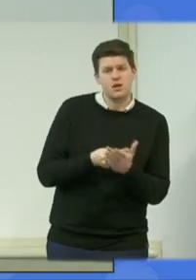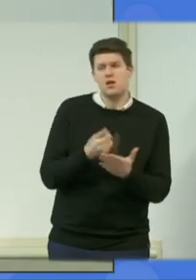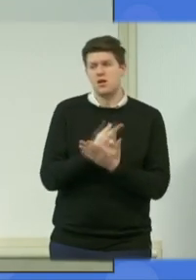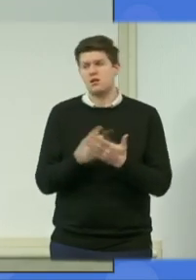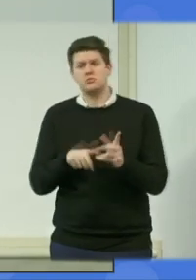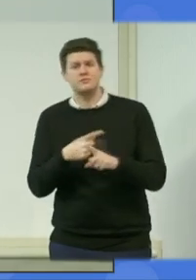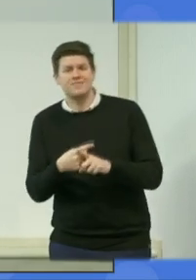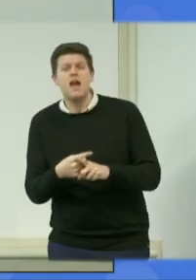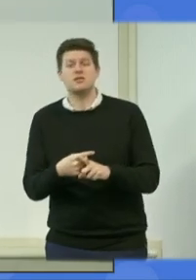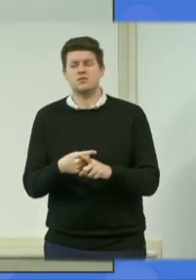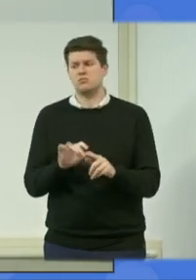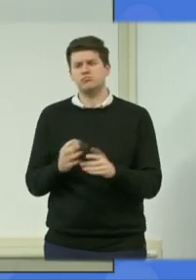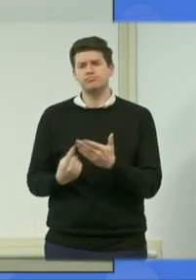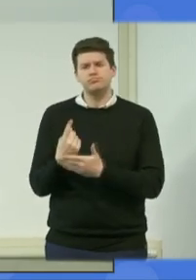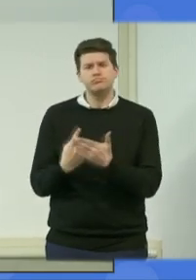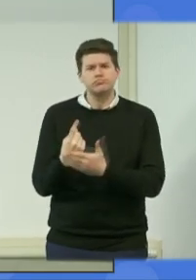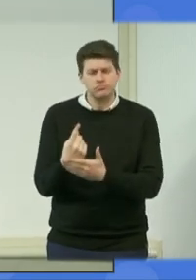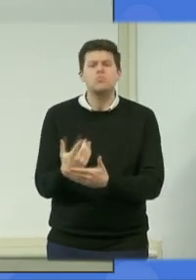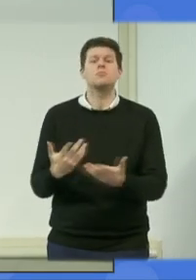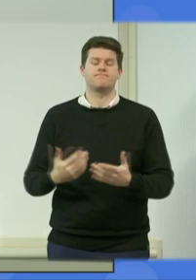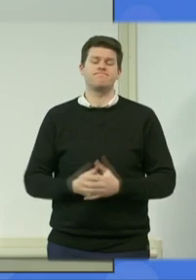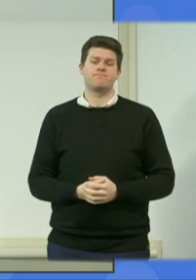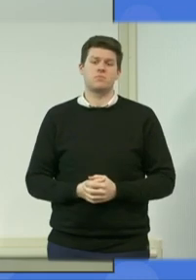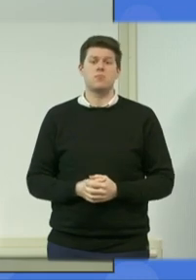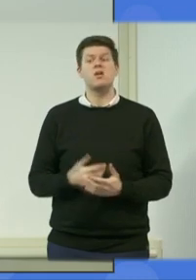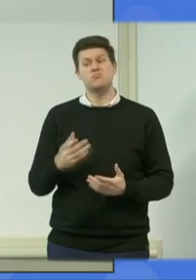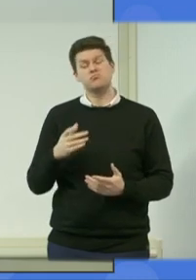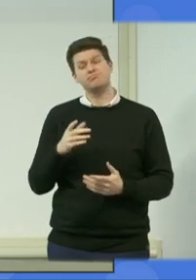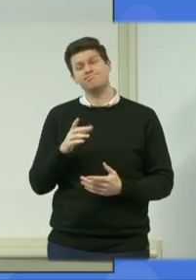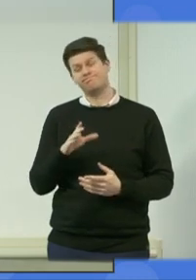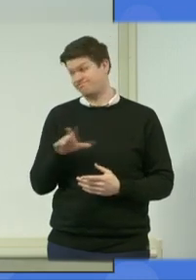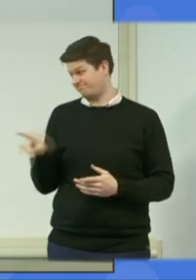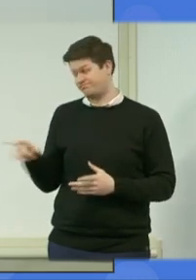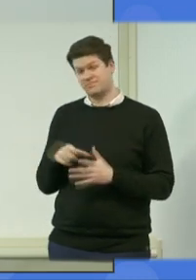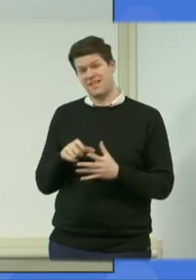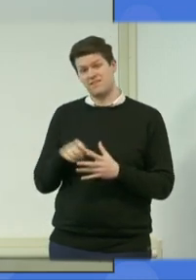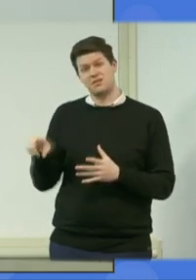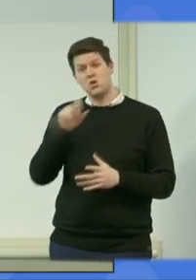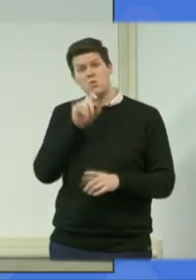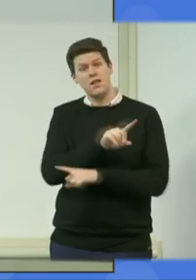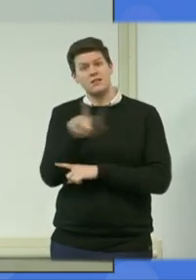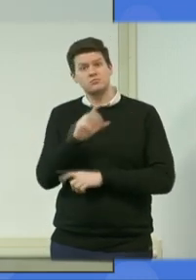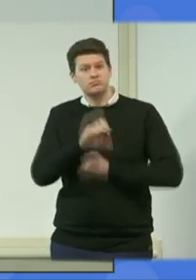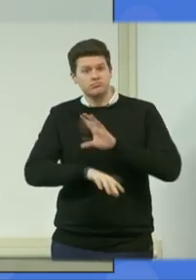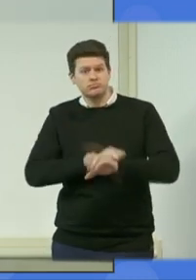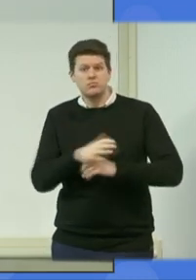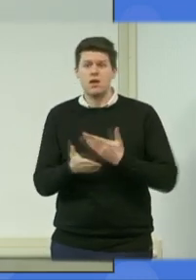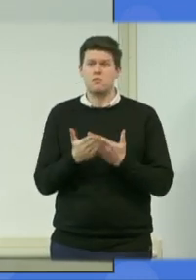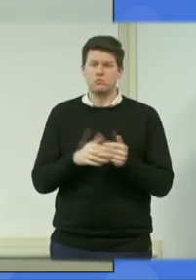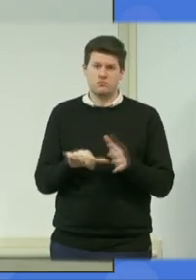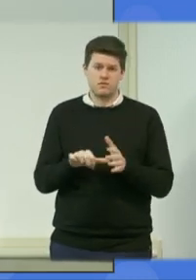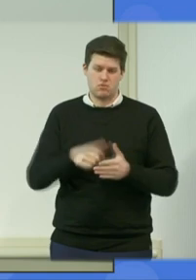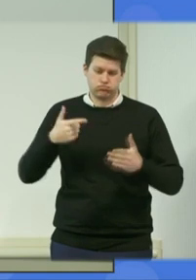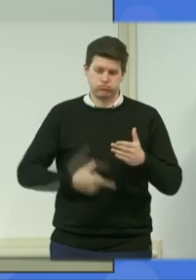and hence today's session. What I will say is that David will come later and he'll talk about all the hard stuff. So if you've got any really tricky questions, then they're for